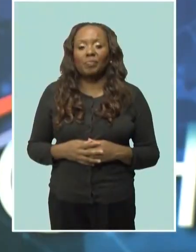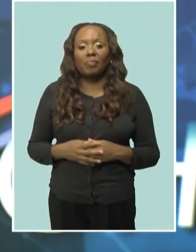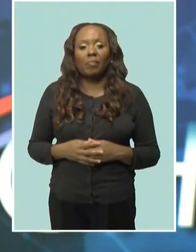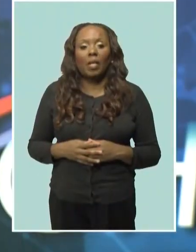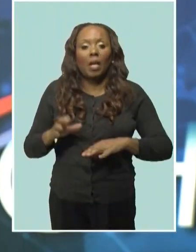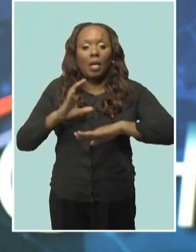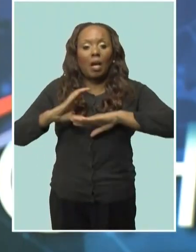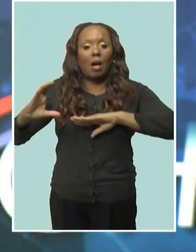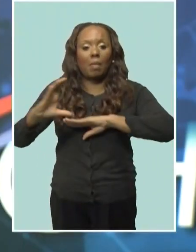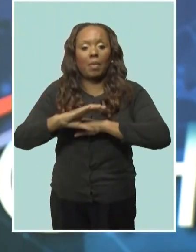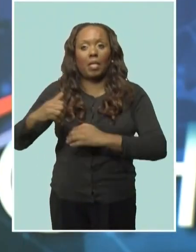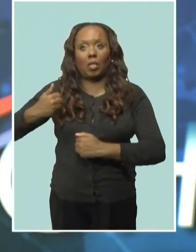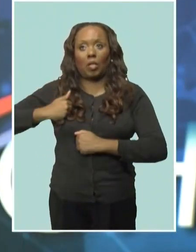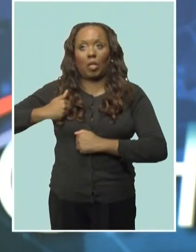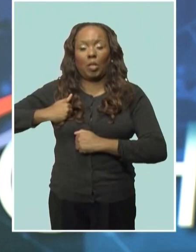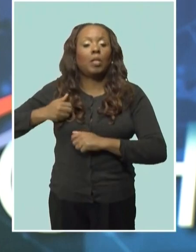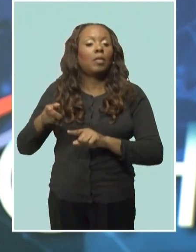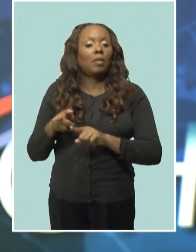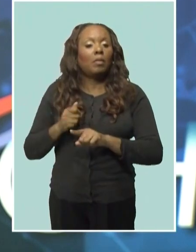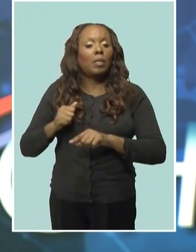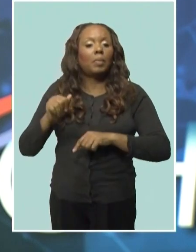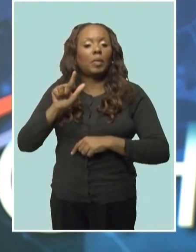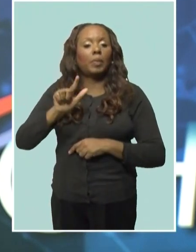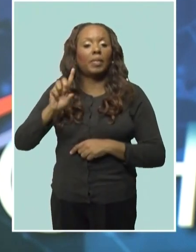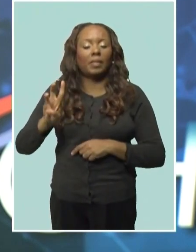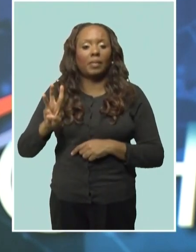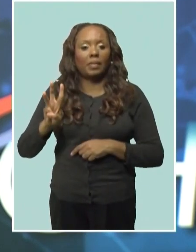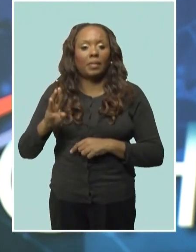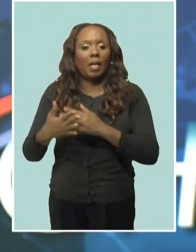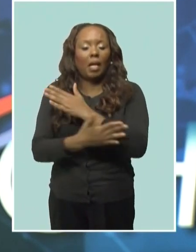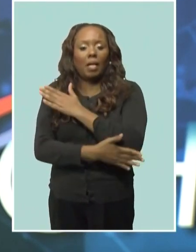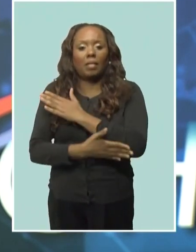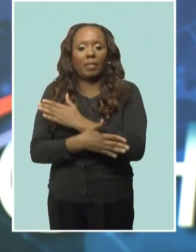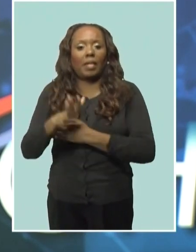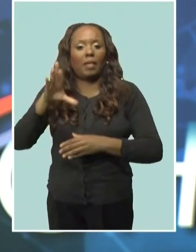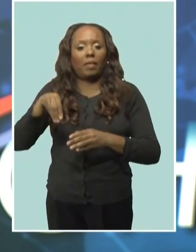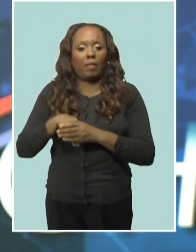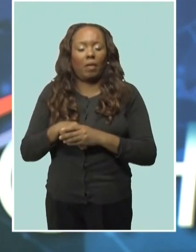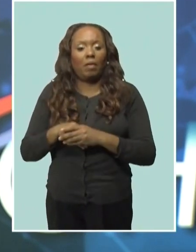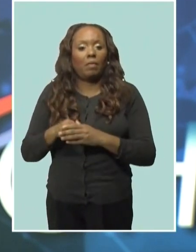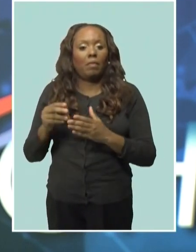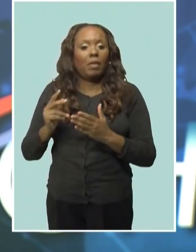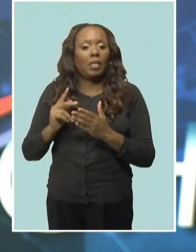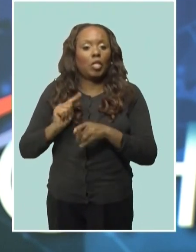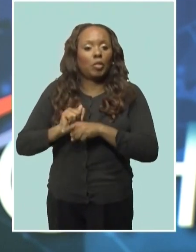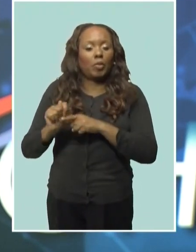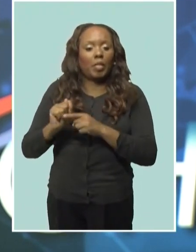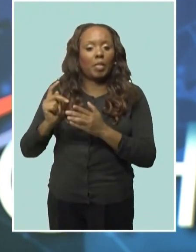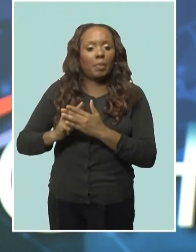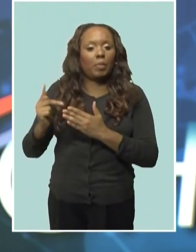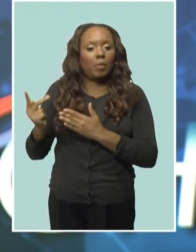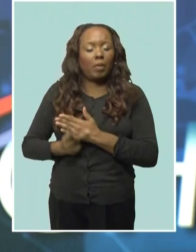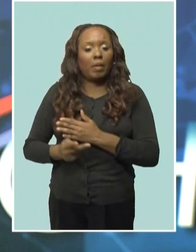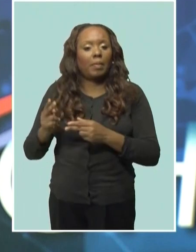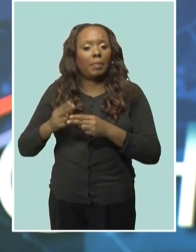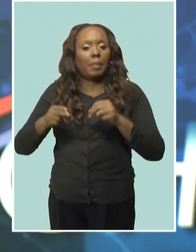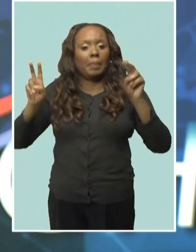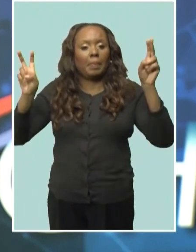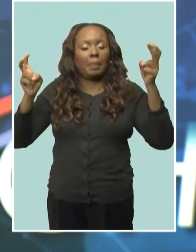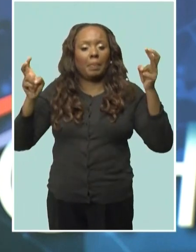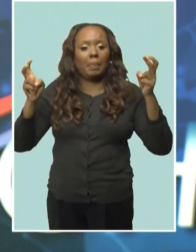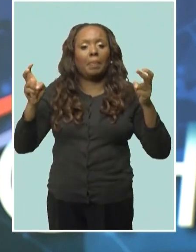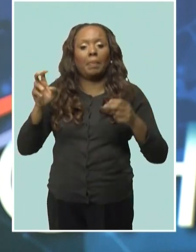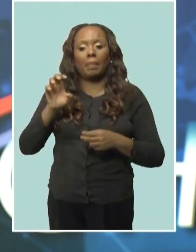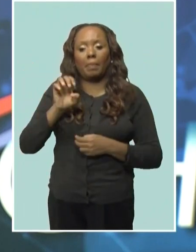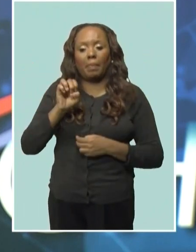Regional troops from 26 nations engaged in exercise trade winds in Barbados are ready for any eventuality. That's according